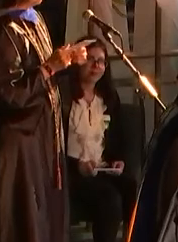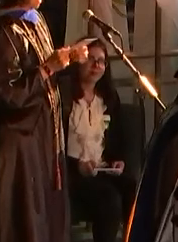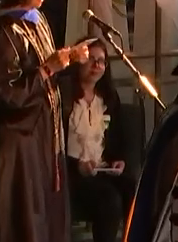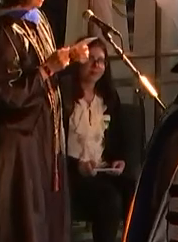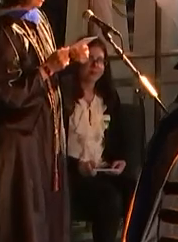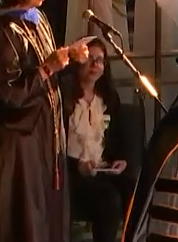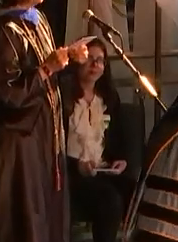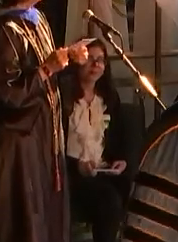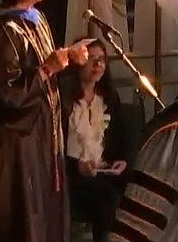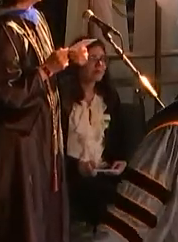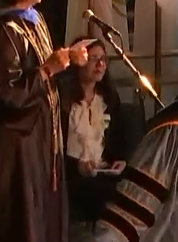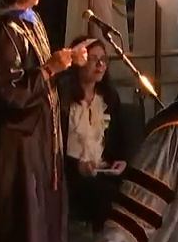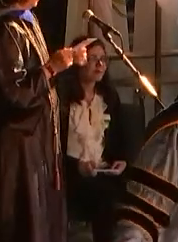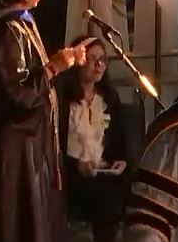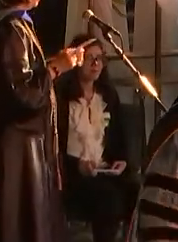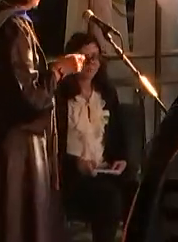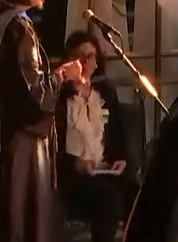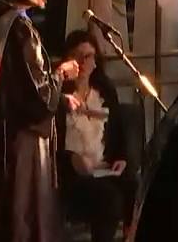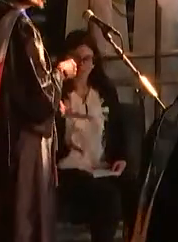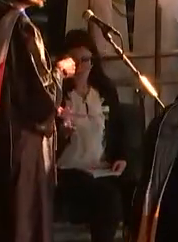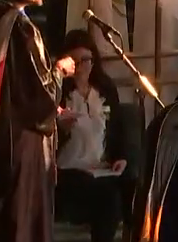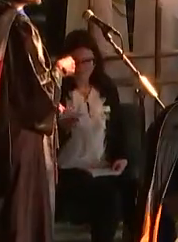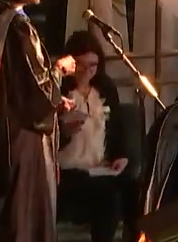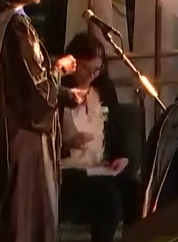Carissa Martin, cum laude.